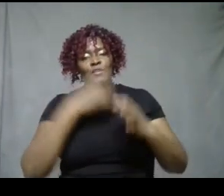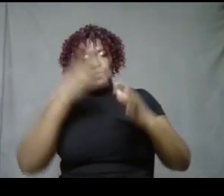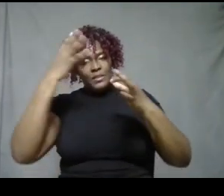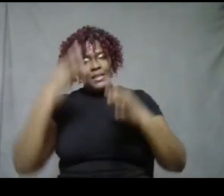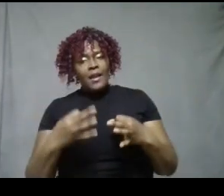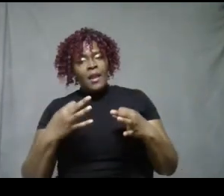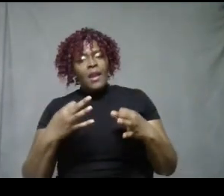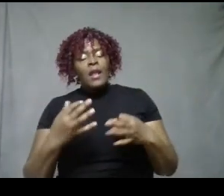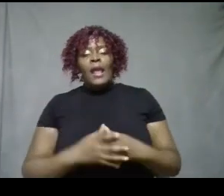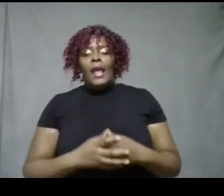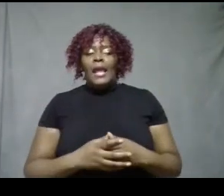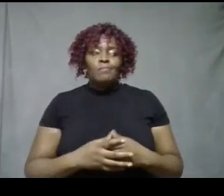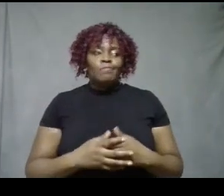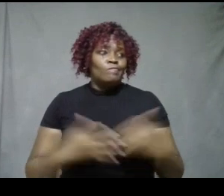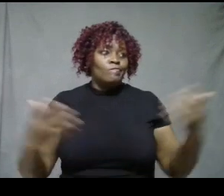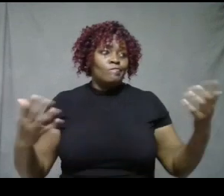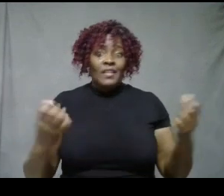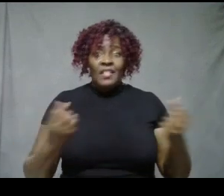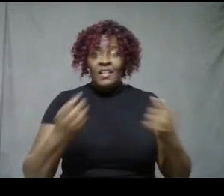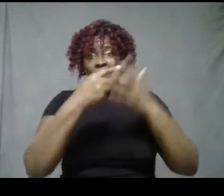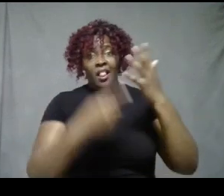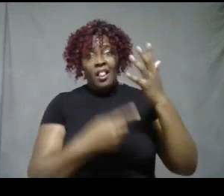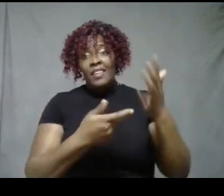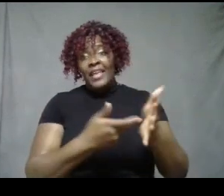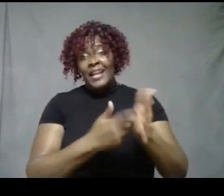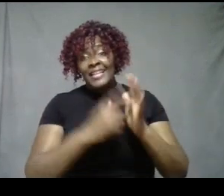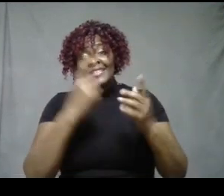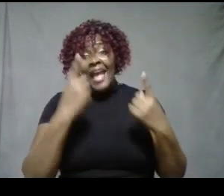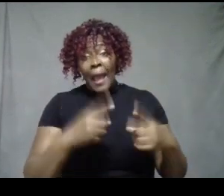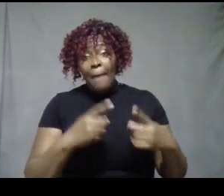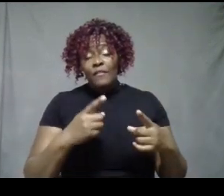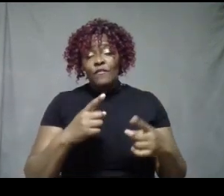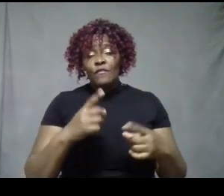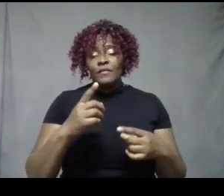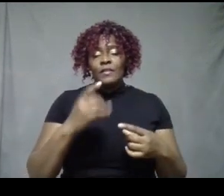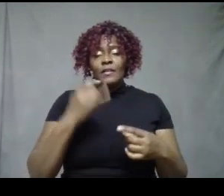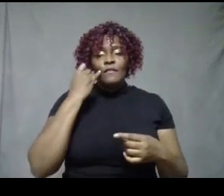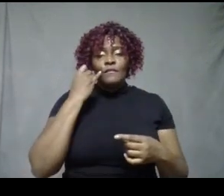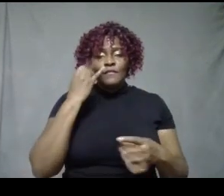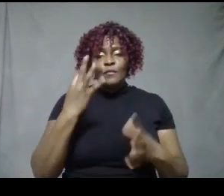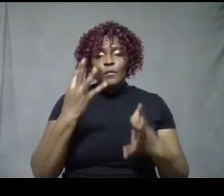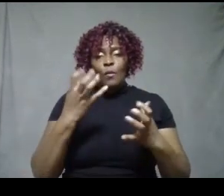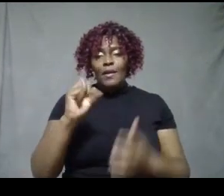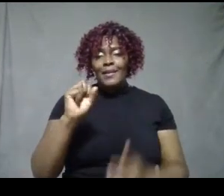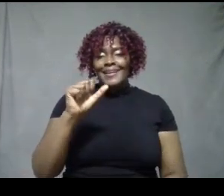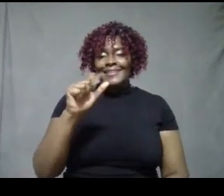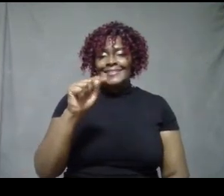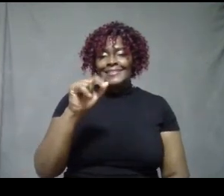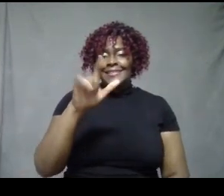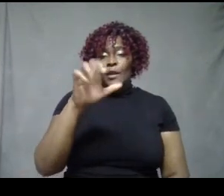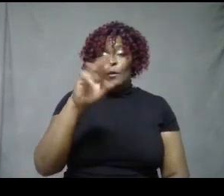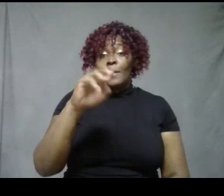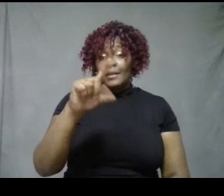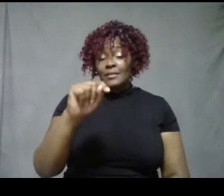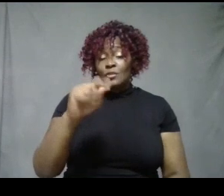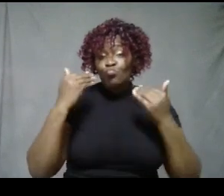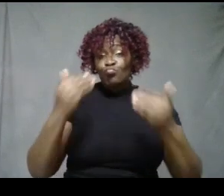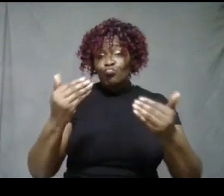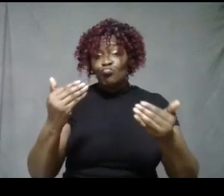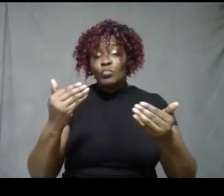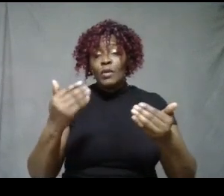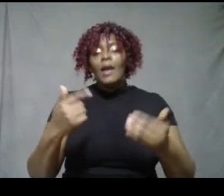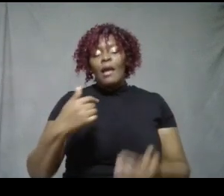you know, there's a lot of things that need to happen in order for this settlement agreement to be executed. And you know, I want to say for myself,